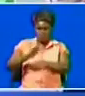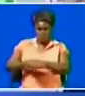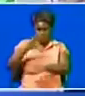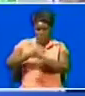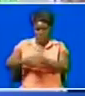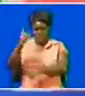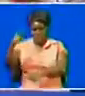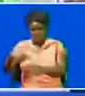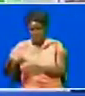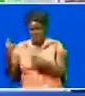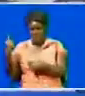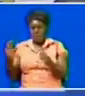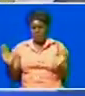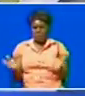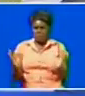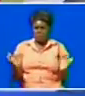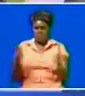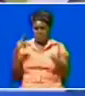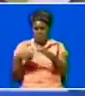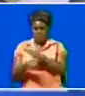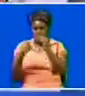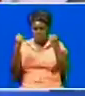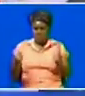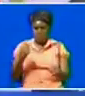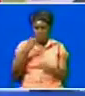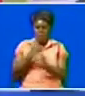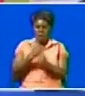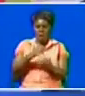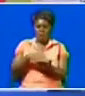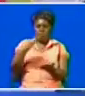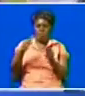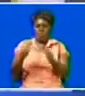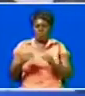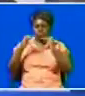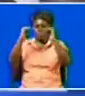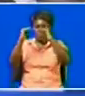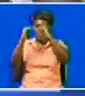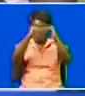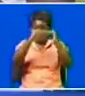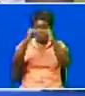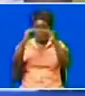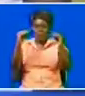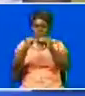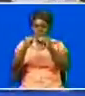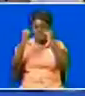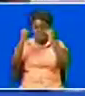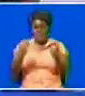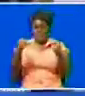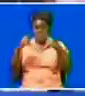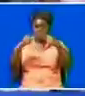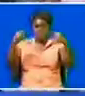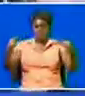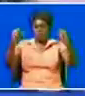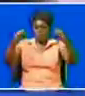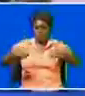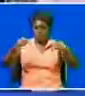it right. It's a motivational goal. It gives me the strength to work so that the next level you come, you're going to face a stiffer opposition, you can be